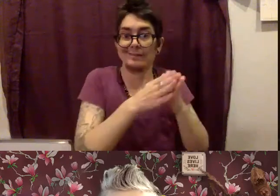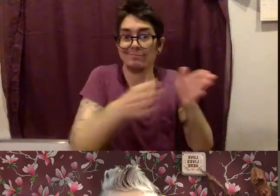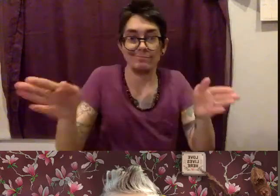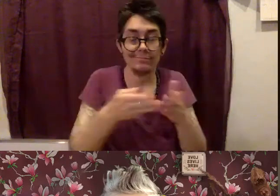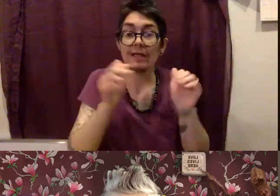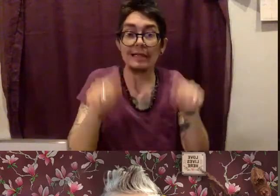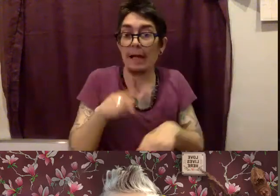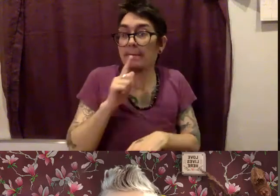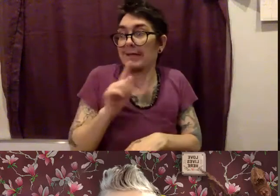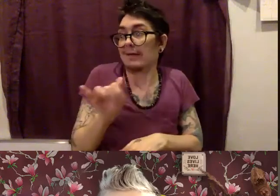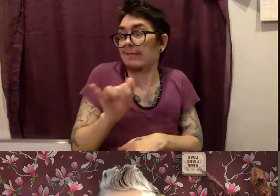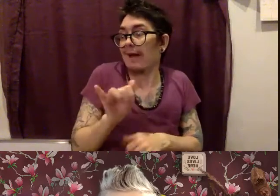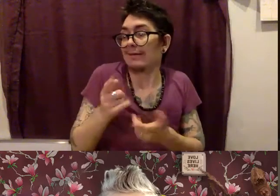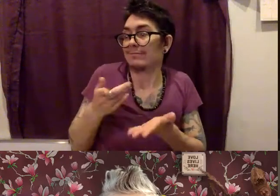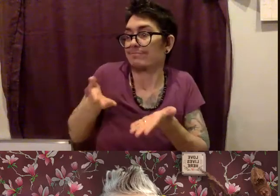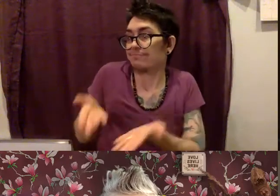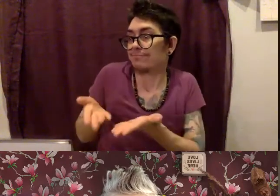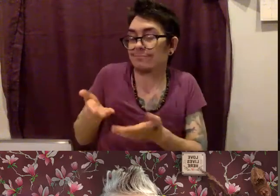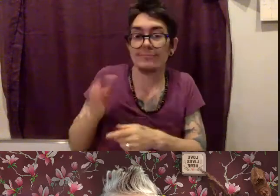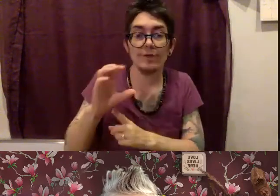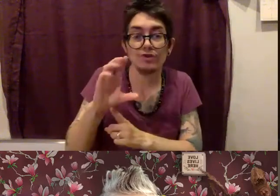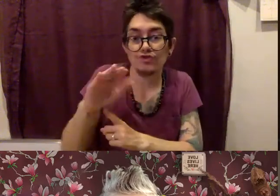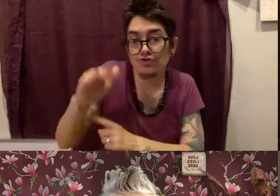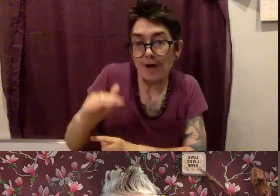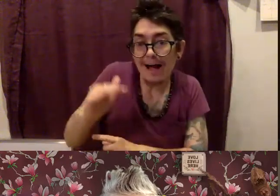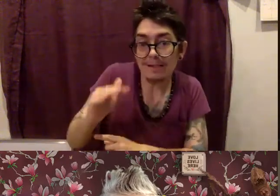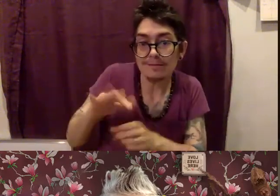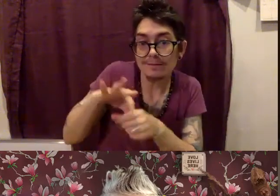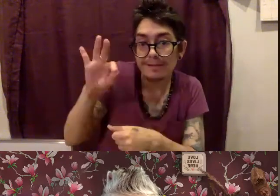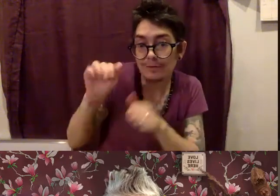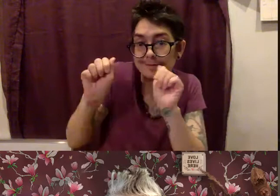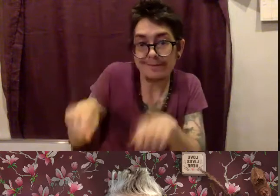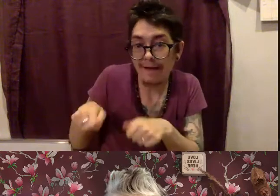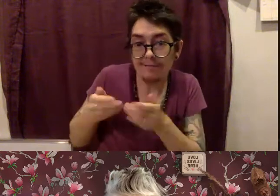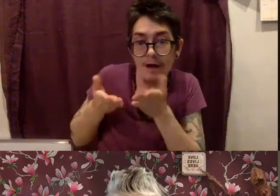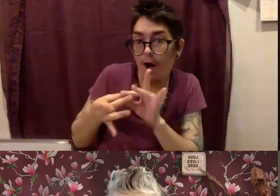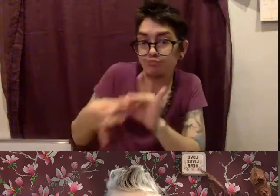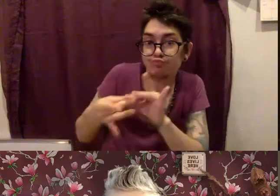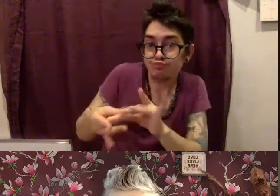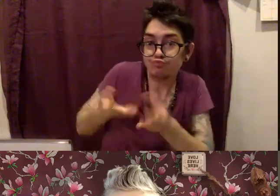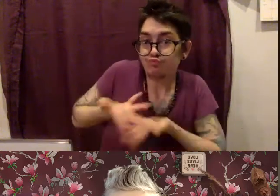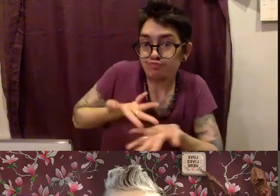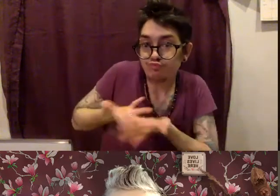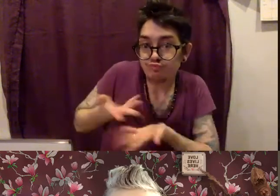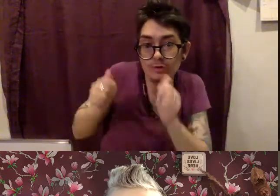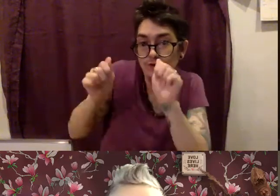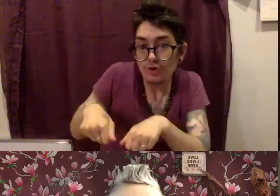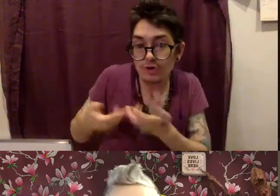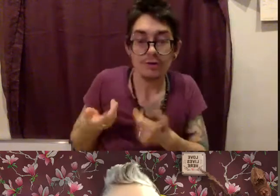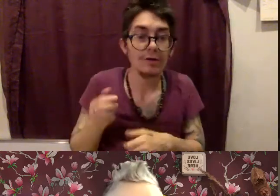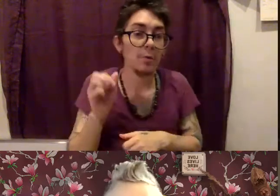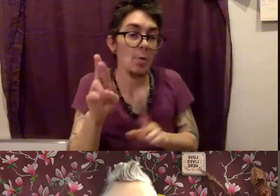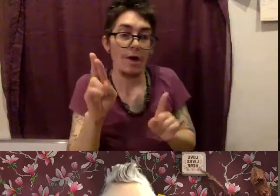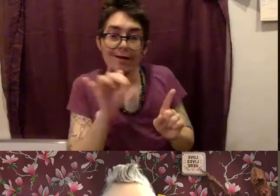to these 2, binary concepts. It could even be like a child spirit, could